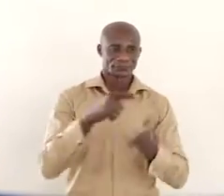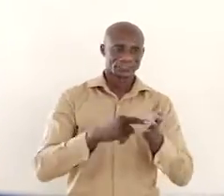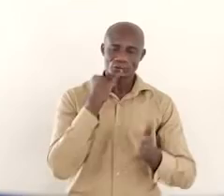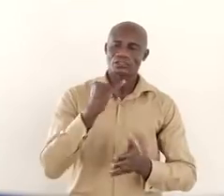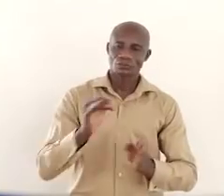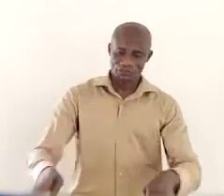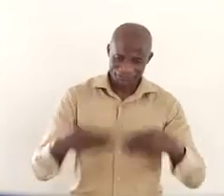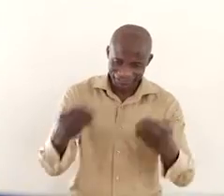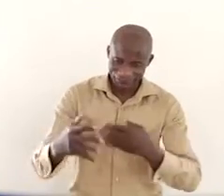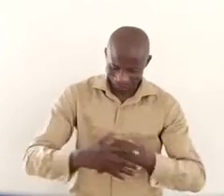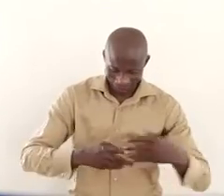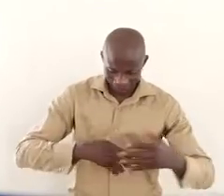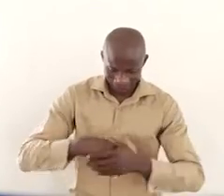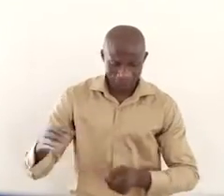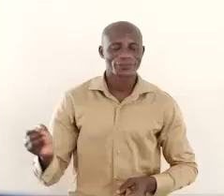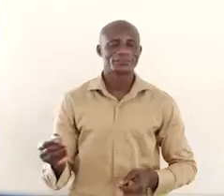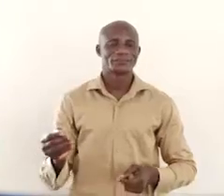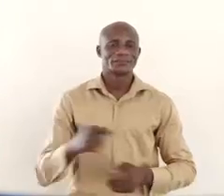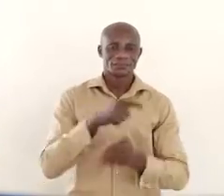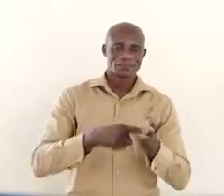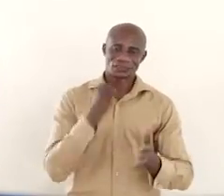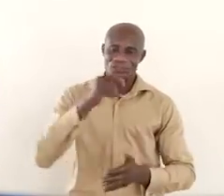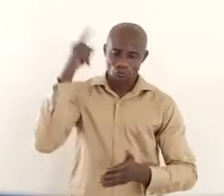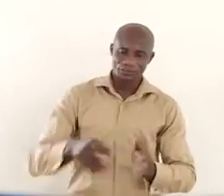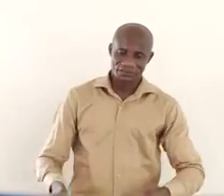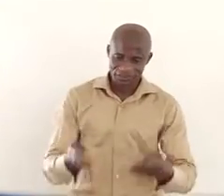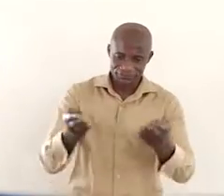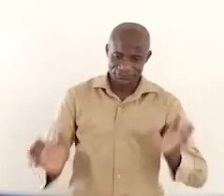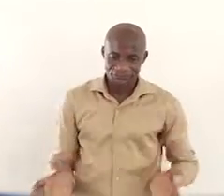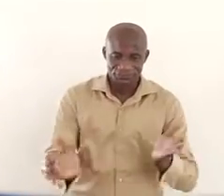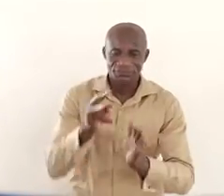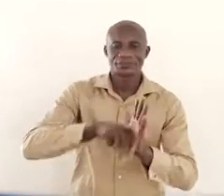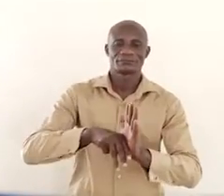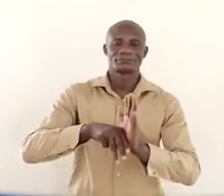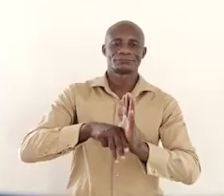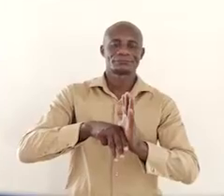See, this is what gives comfort, you know. This is what gives encouragement.